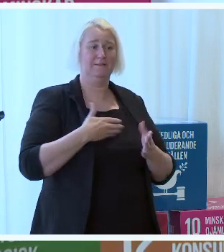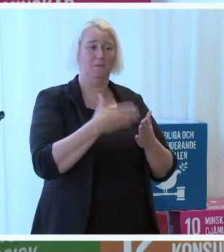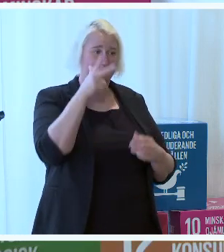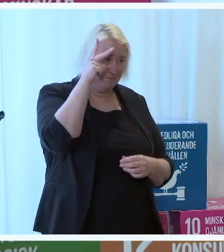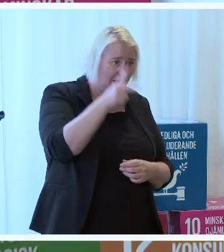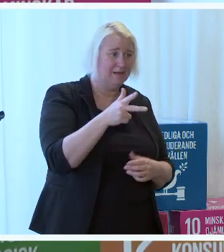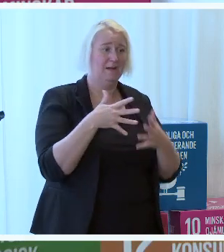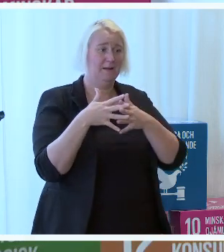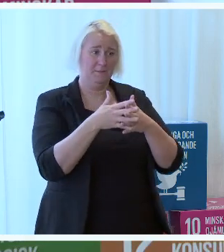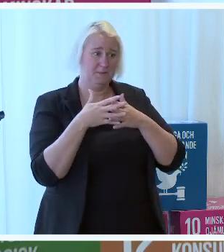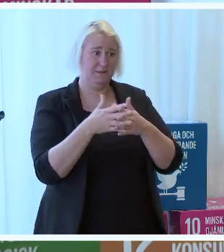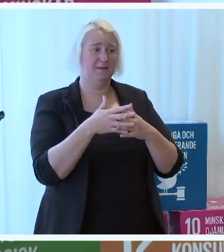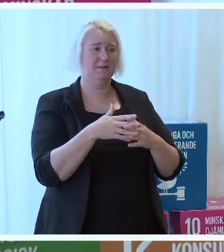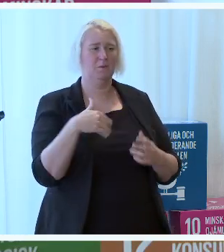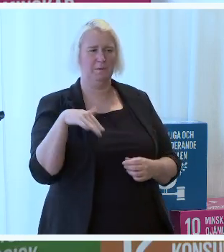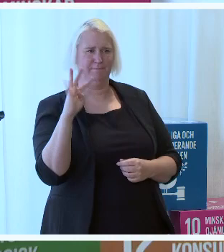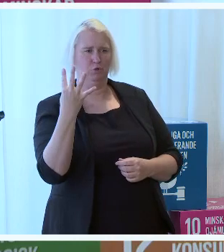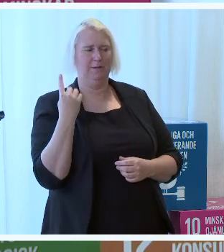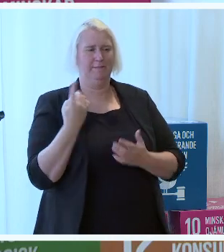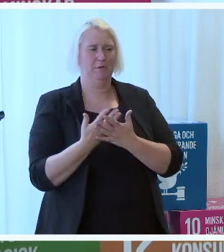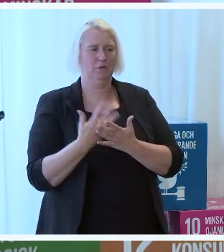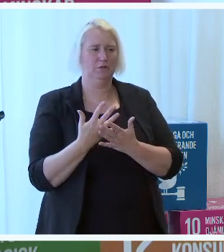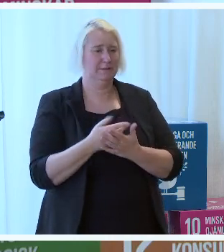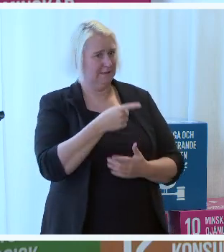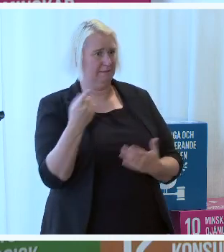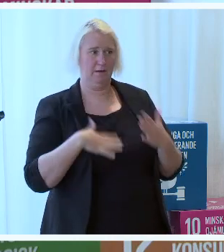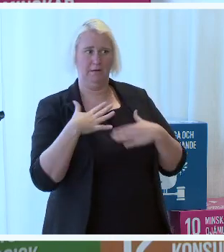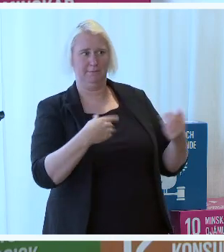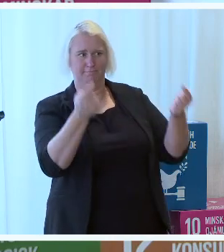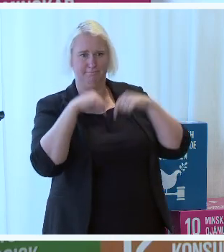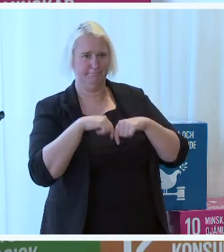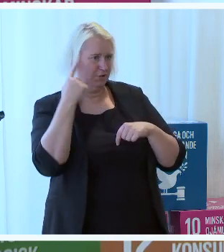So hopefully we'll see you there, and enjoy the rest of the Forum of Human